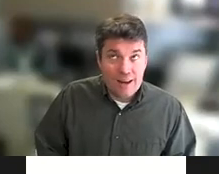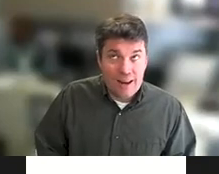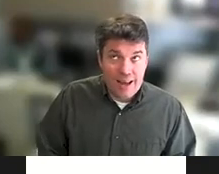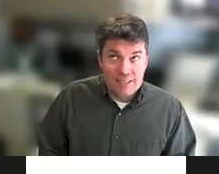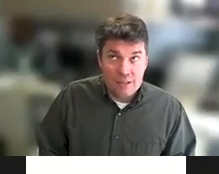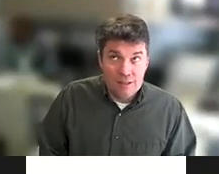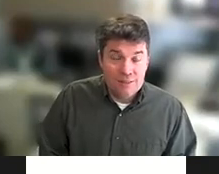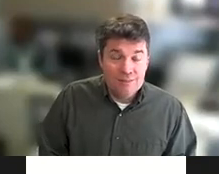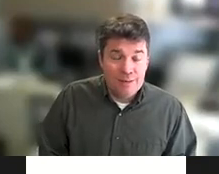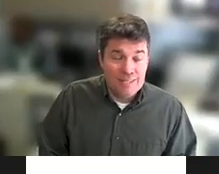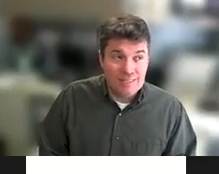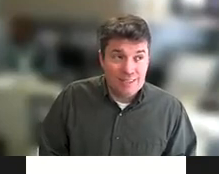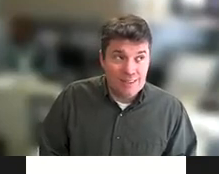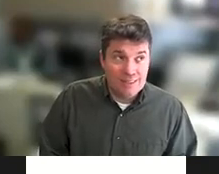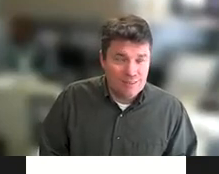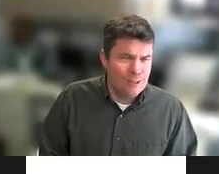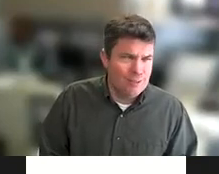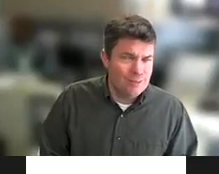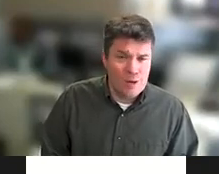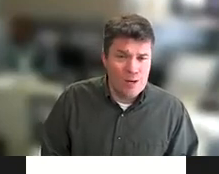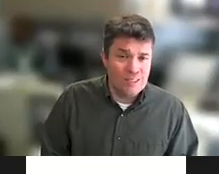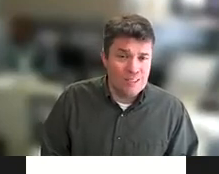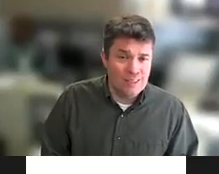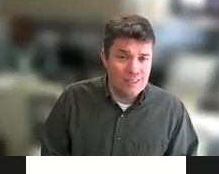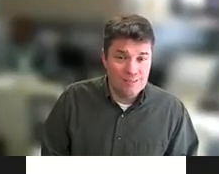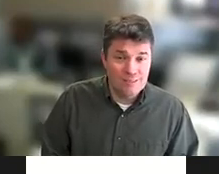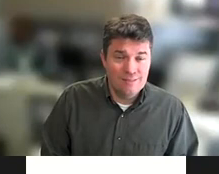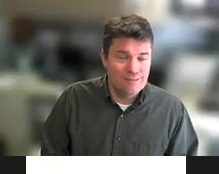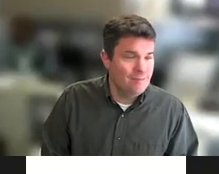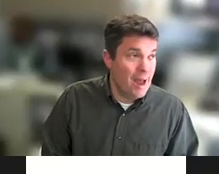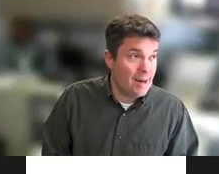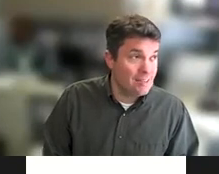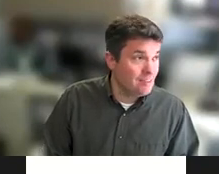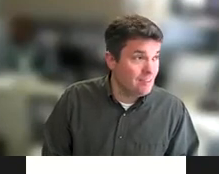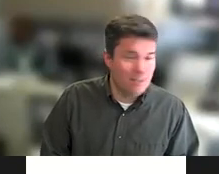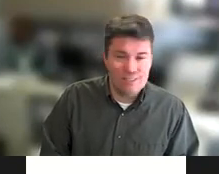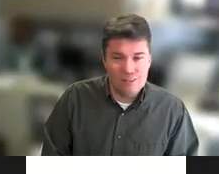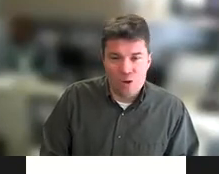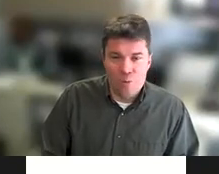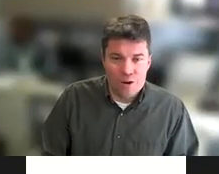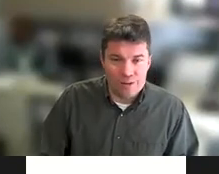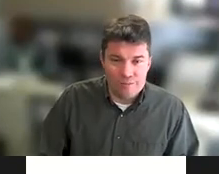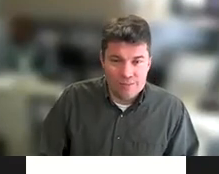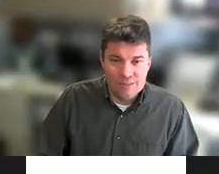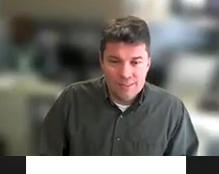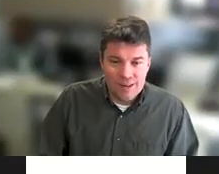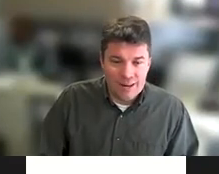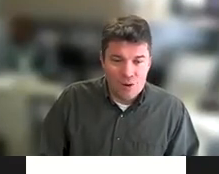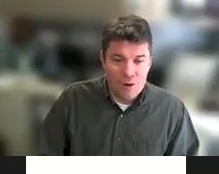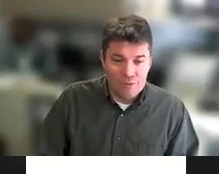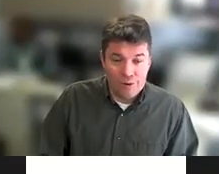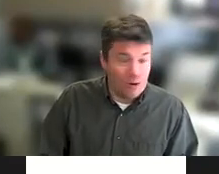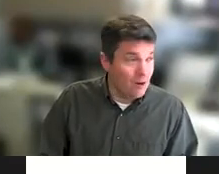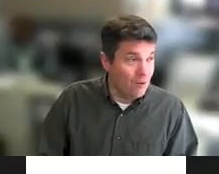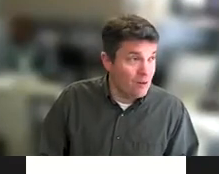like castle, pizza, windowsill, axe. I mean, there's a whole bunch of them.